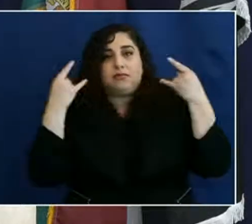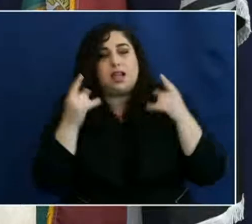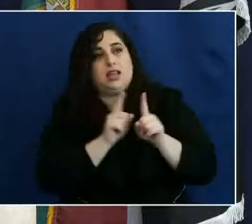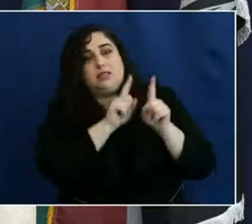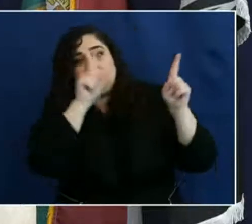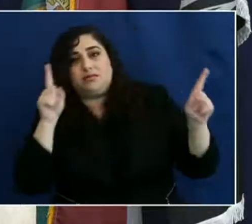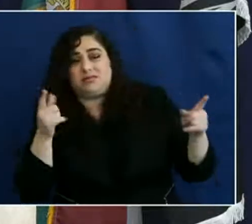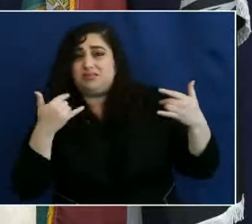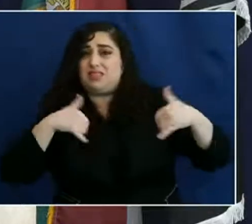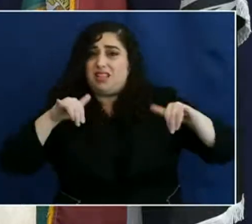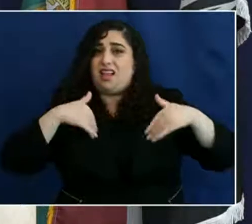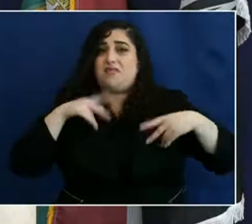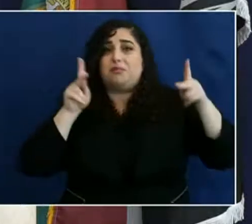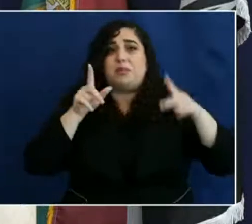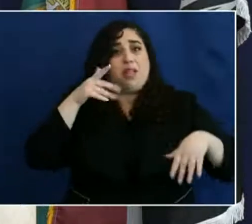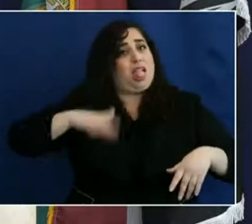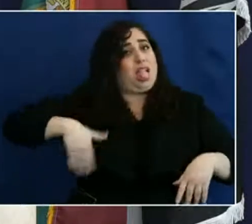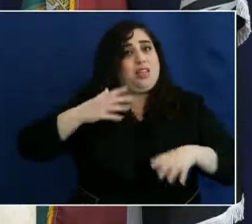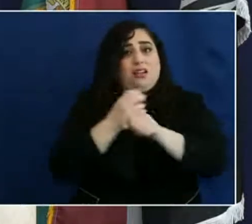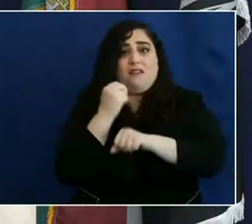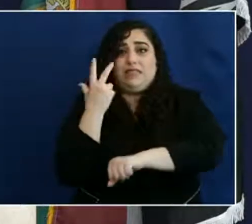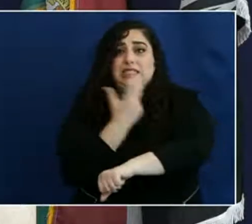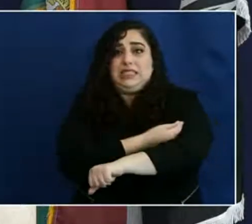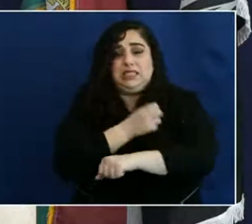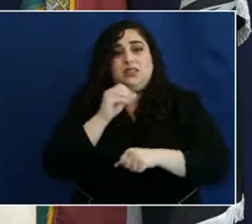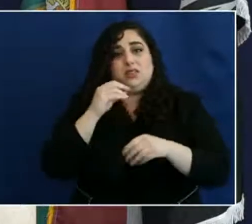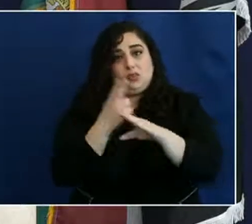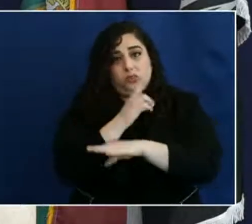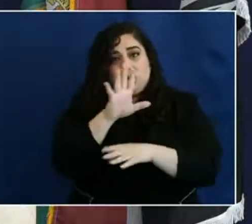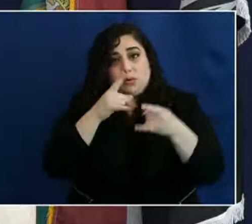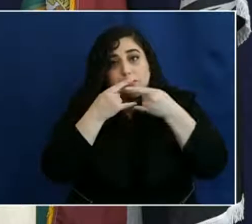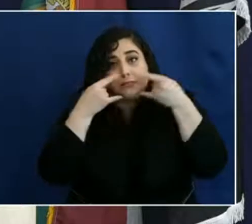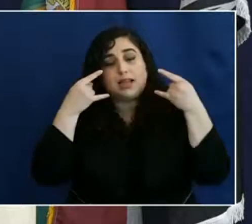to utilize the face covering, and let's really see this through in a good way.